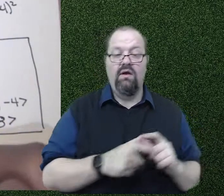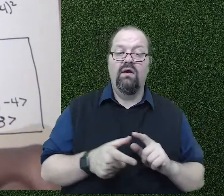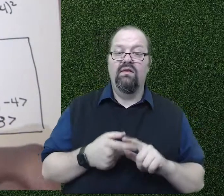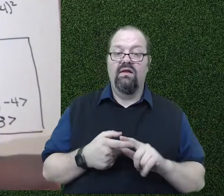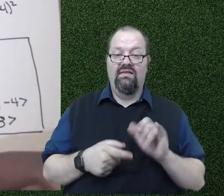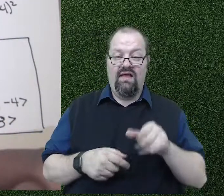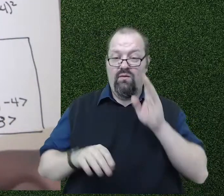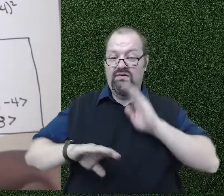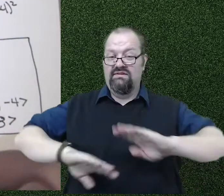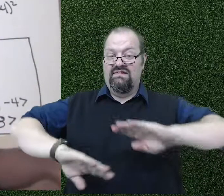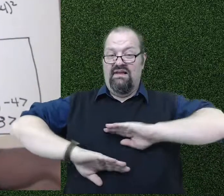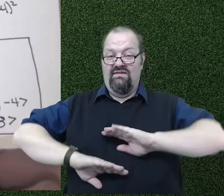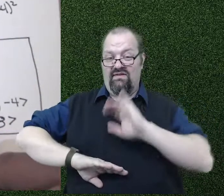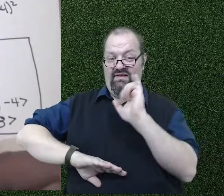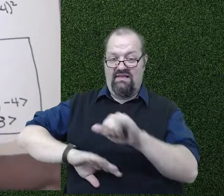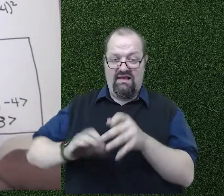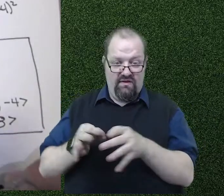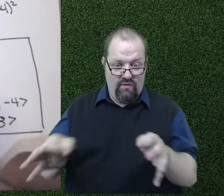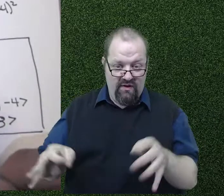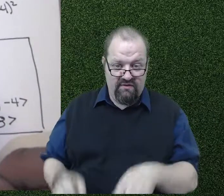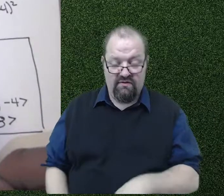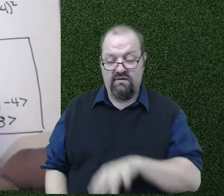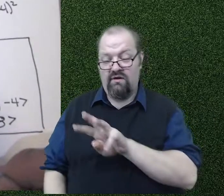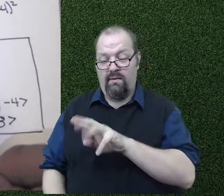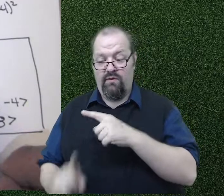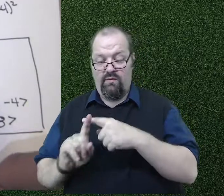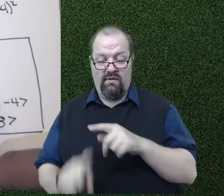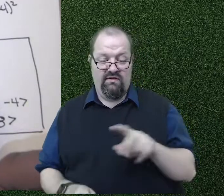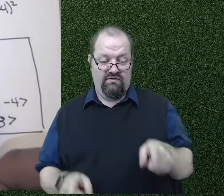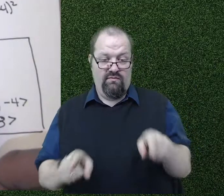satisfies this equation, W plus the projection